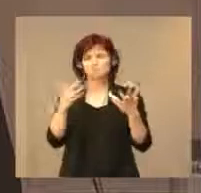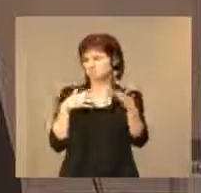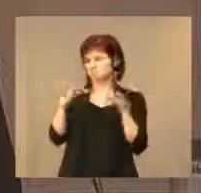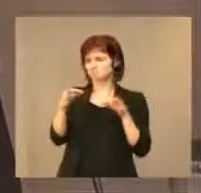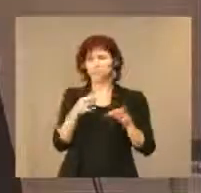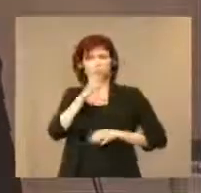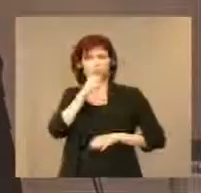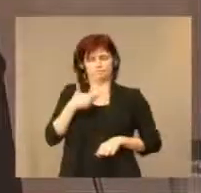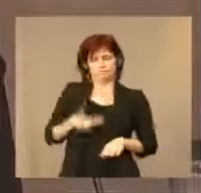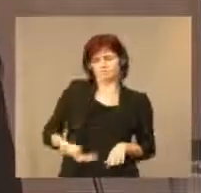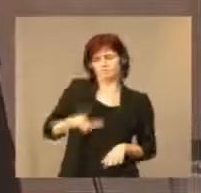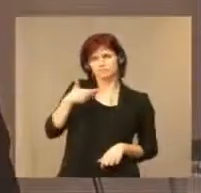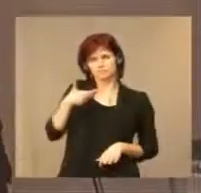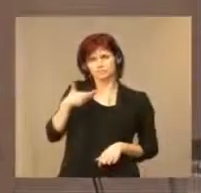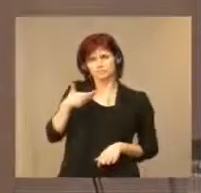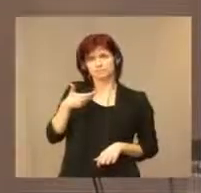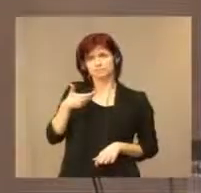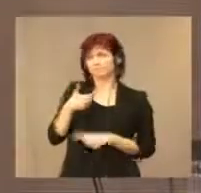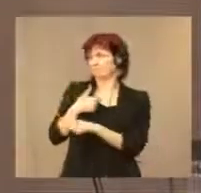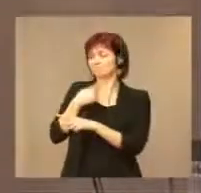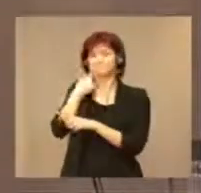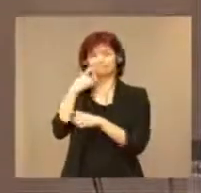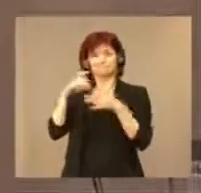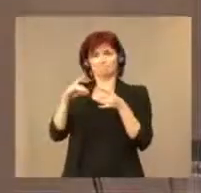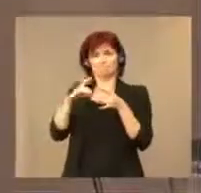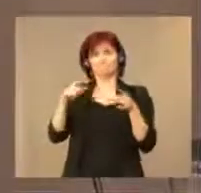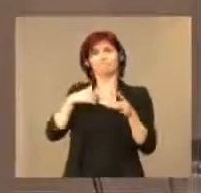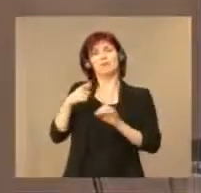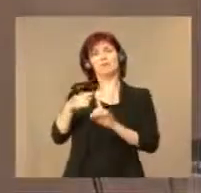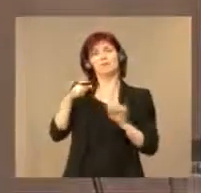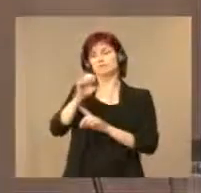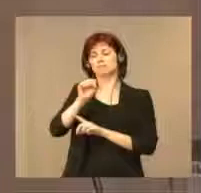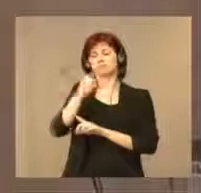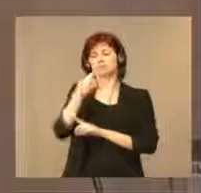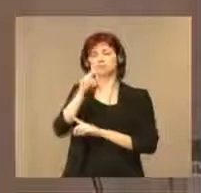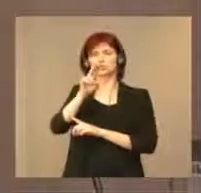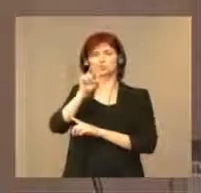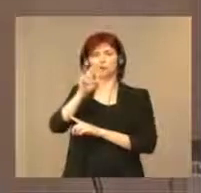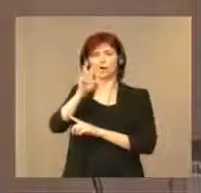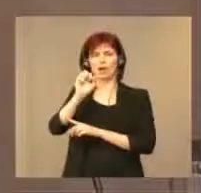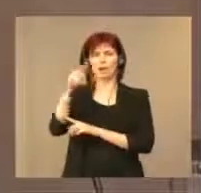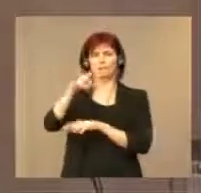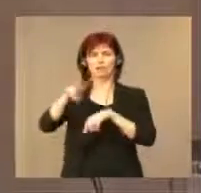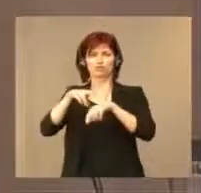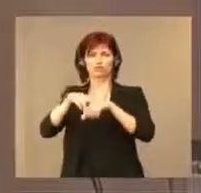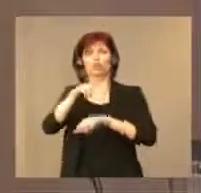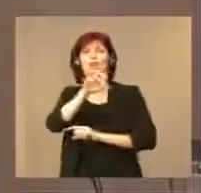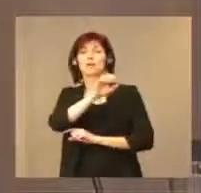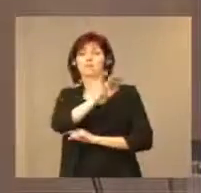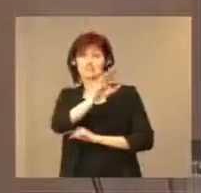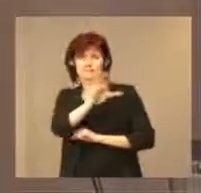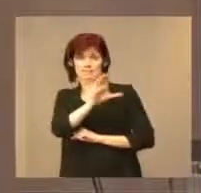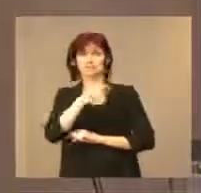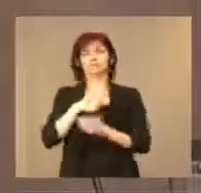myself. As Dolly mentioned, I'm a member of the Shuswap Nation. I'm located in British Columbia, and I'm also a